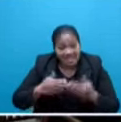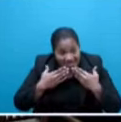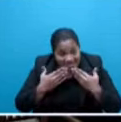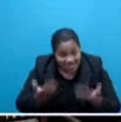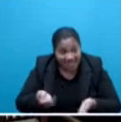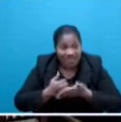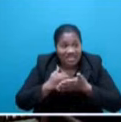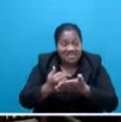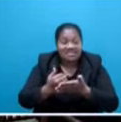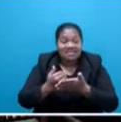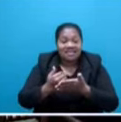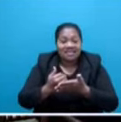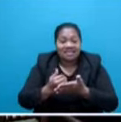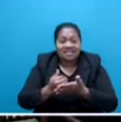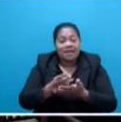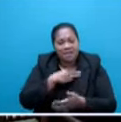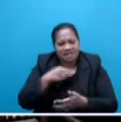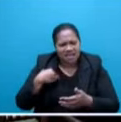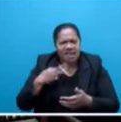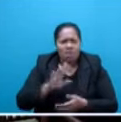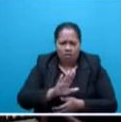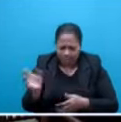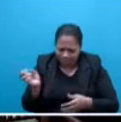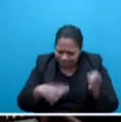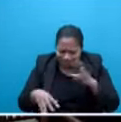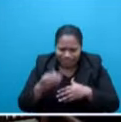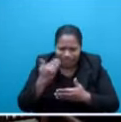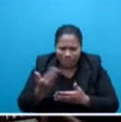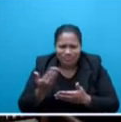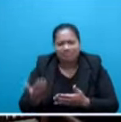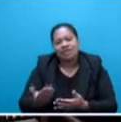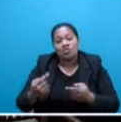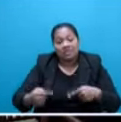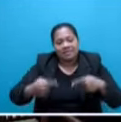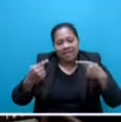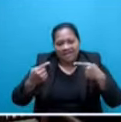Assistant Minister for his contribution to the debate.